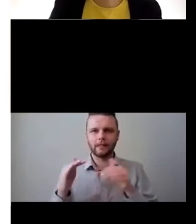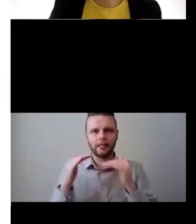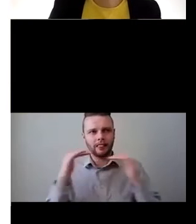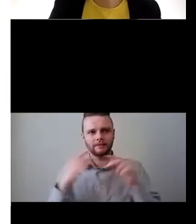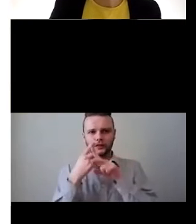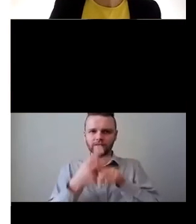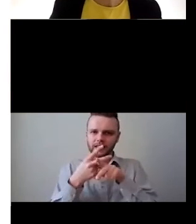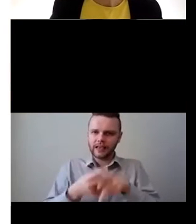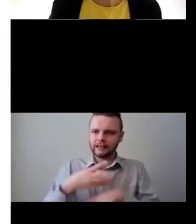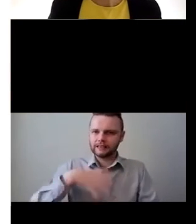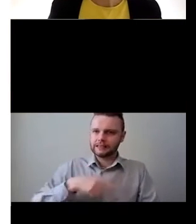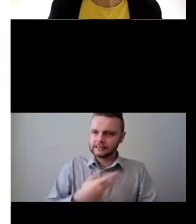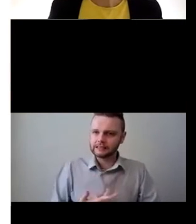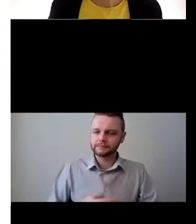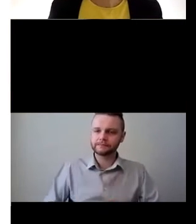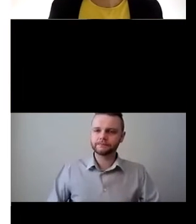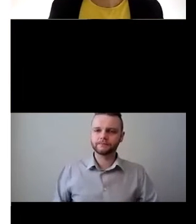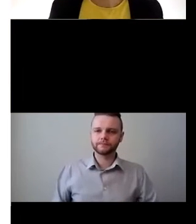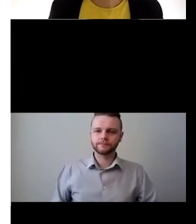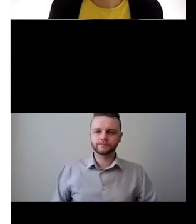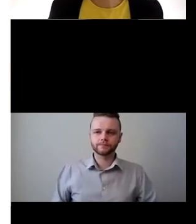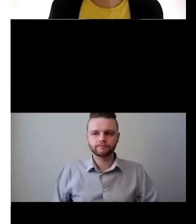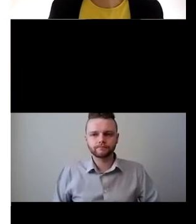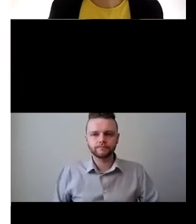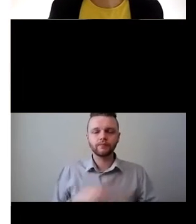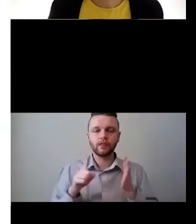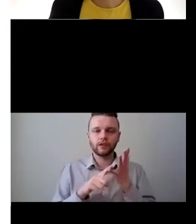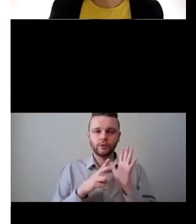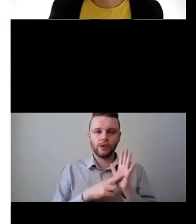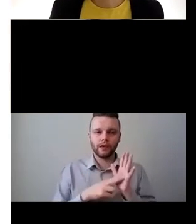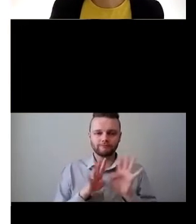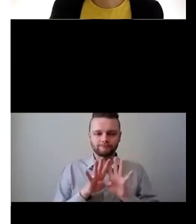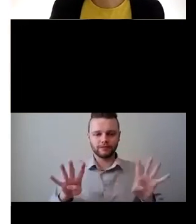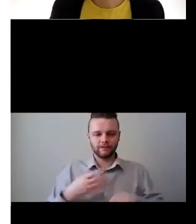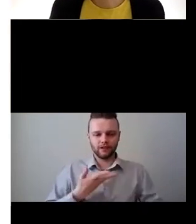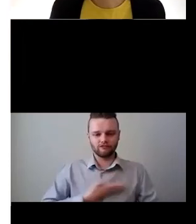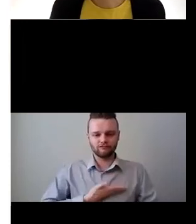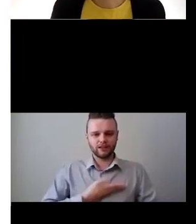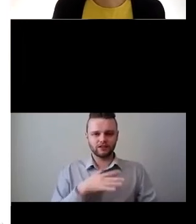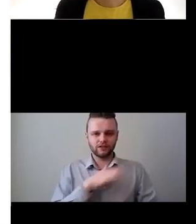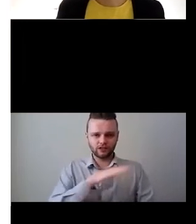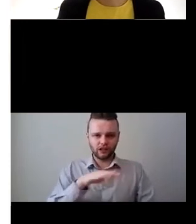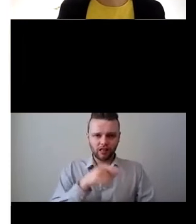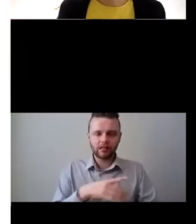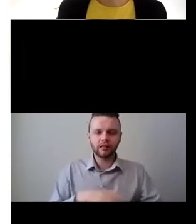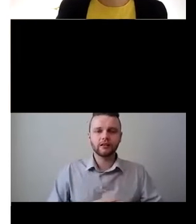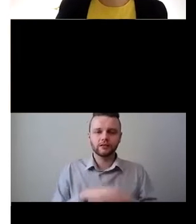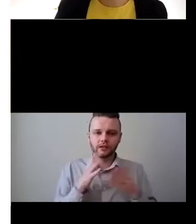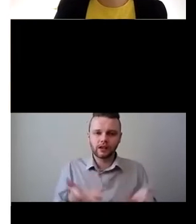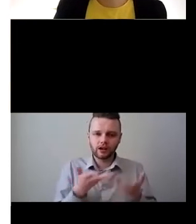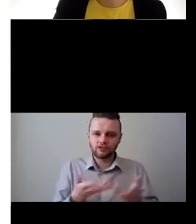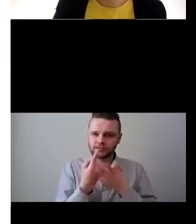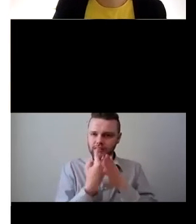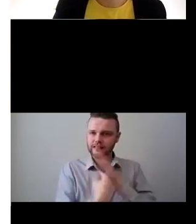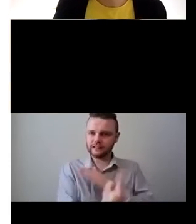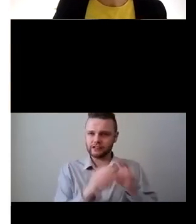are required. And the UN Committee on the Rights of the Child also encouraged the individual assessments